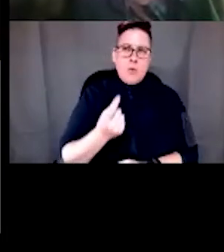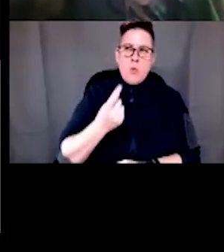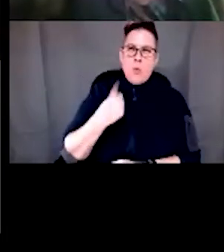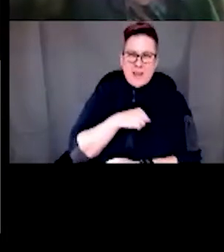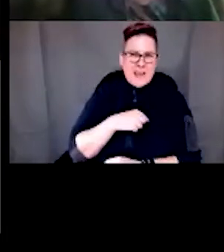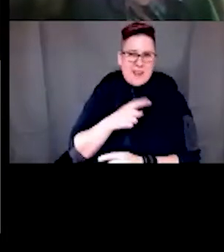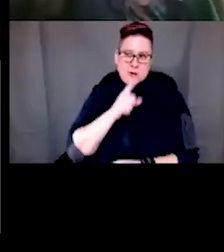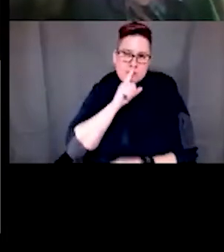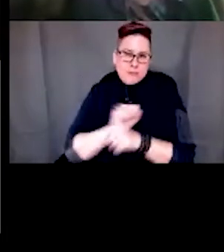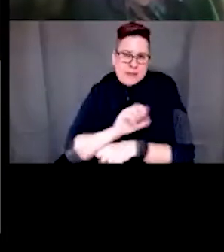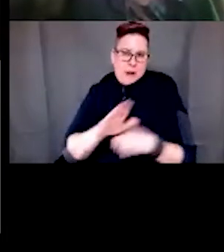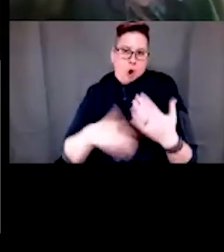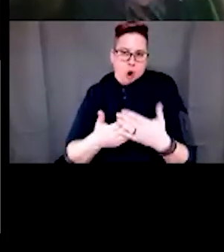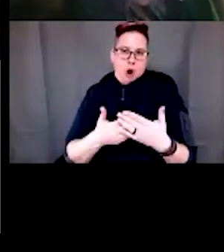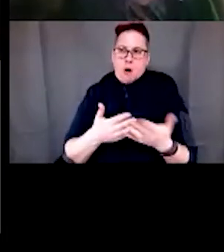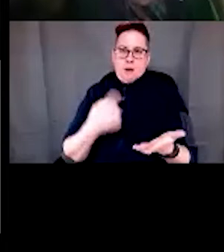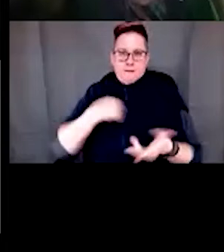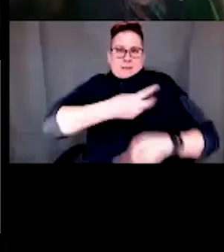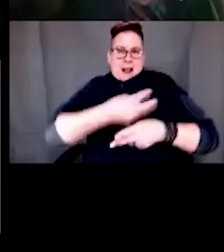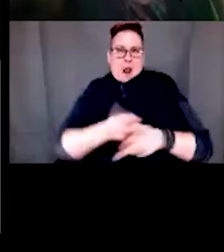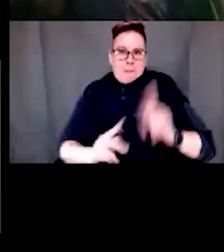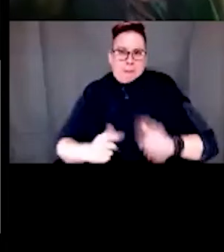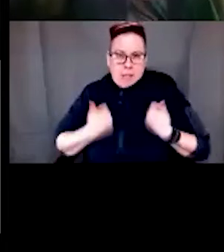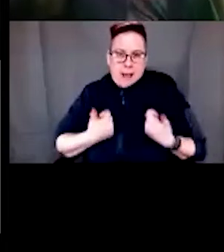high stakes in somebody's life.